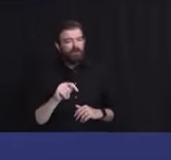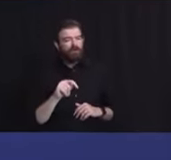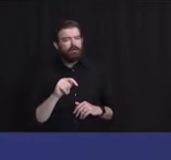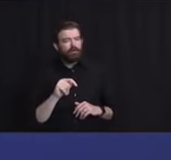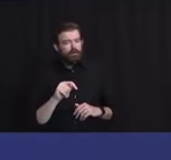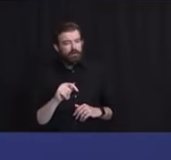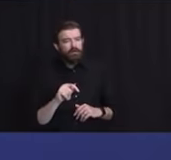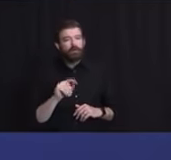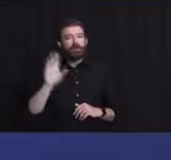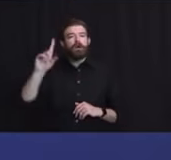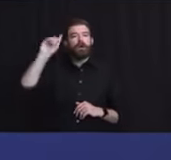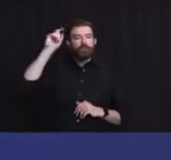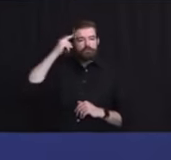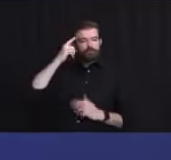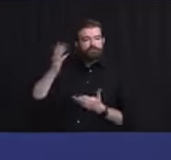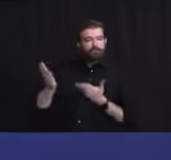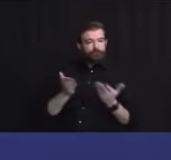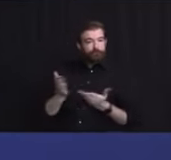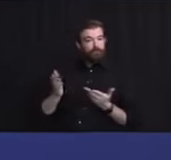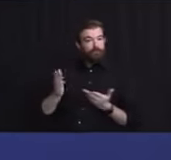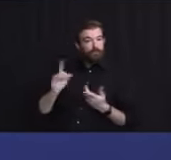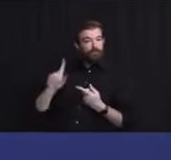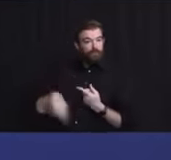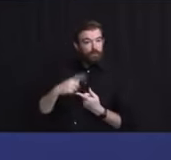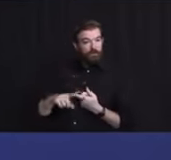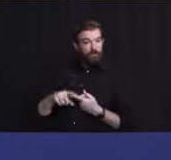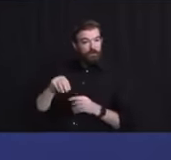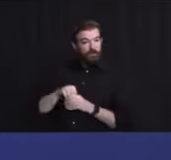government services in terms of when they're back in person?